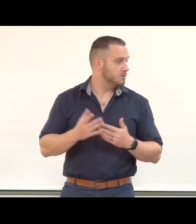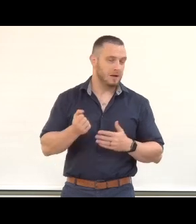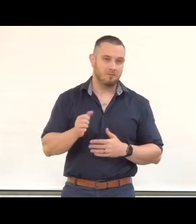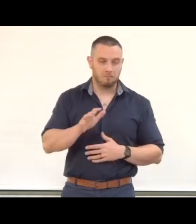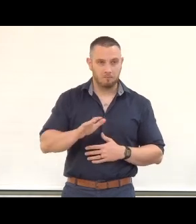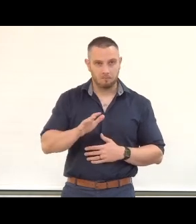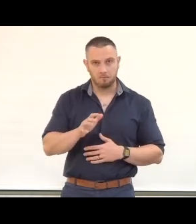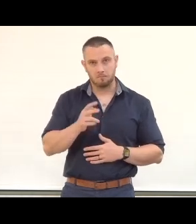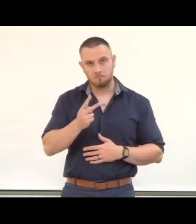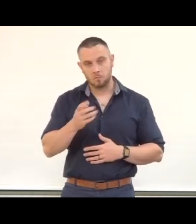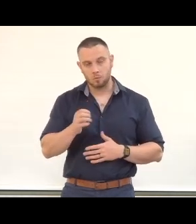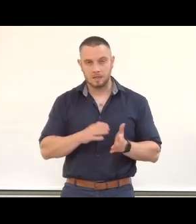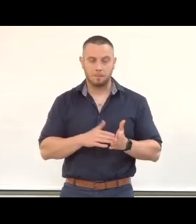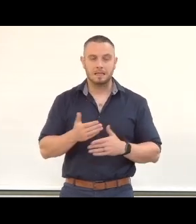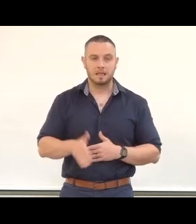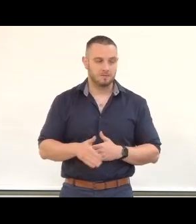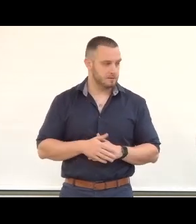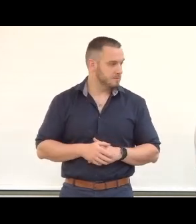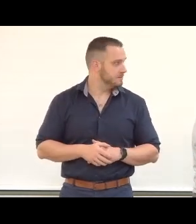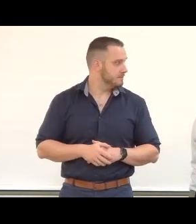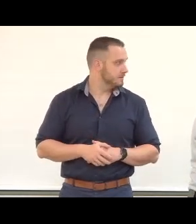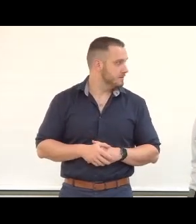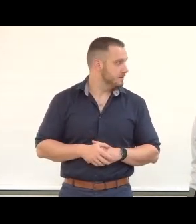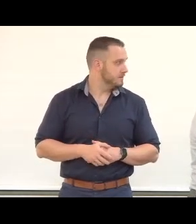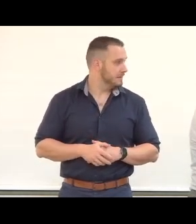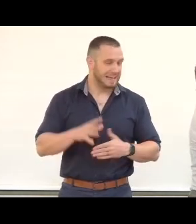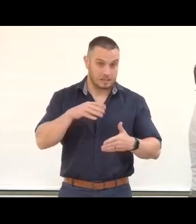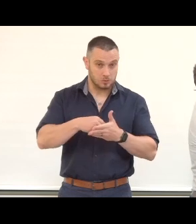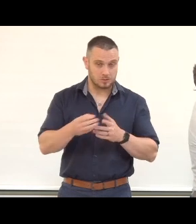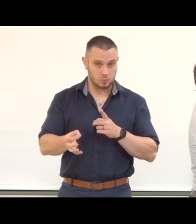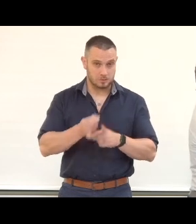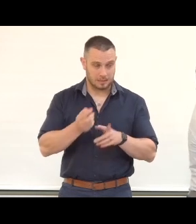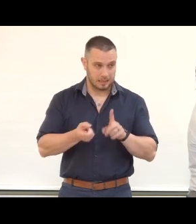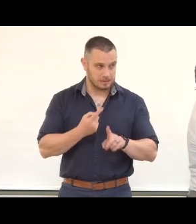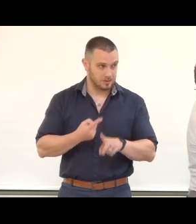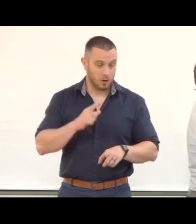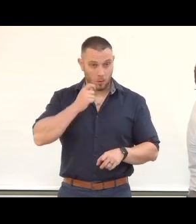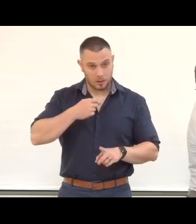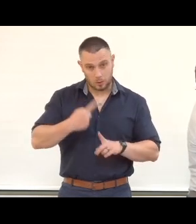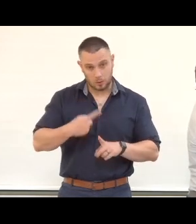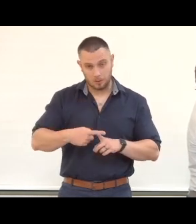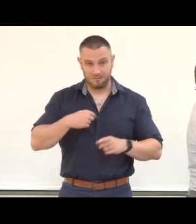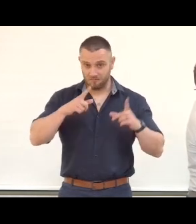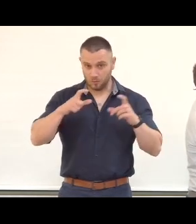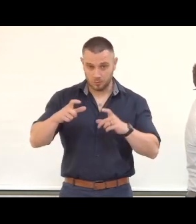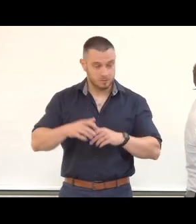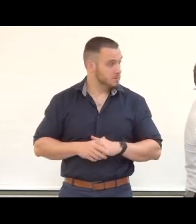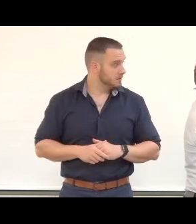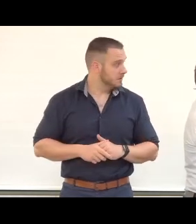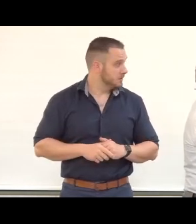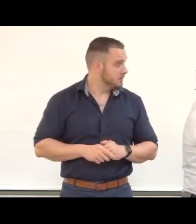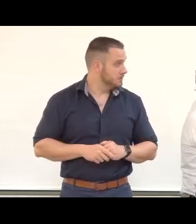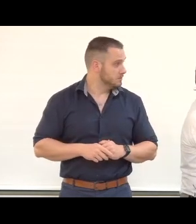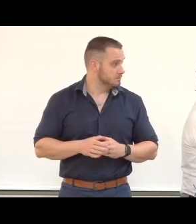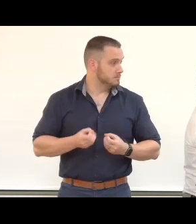about 20 minutes left, including the Q&A. So I'm gonna blast through my images and just give you an